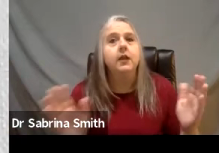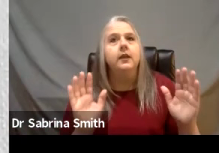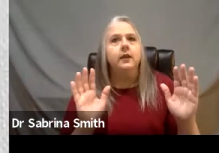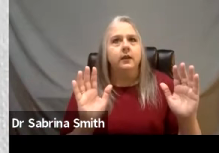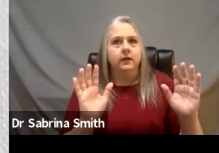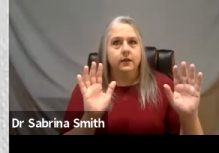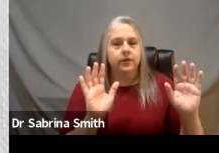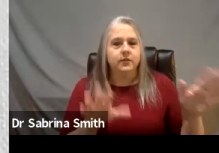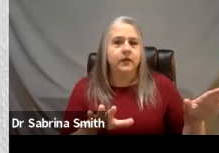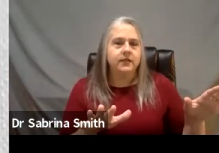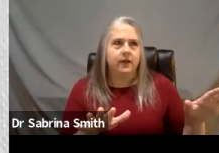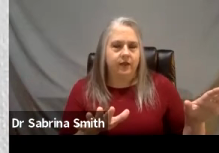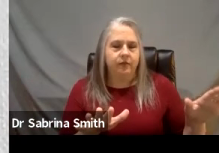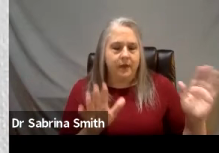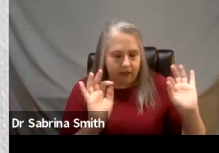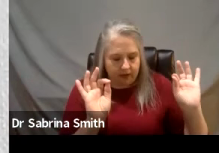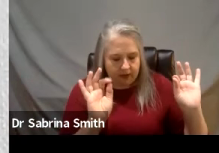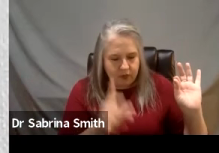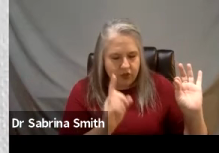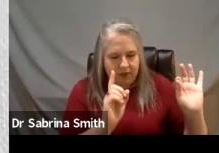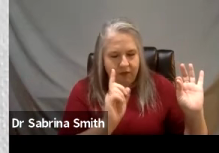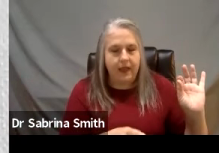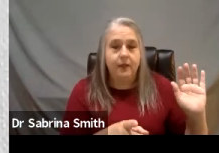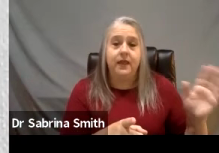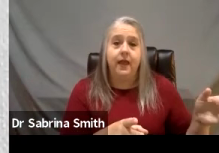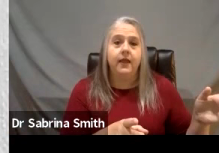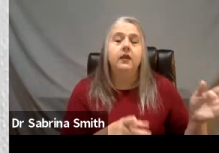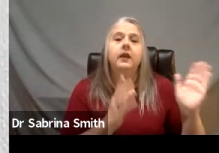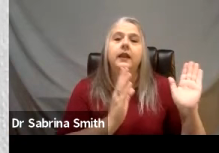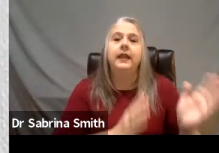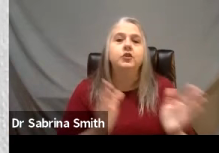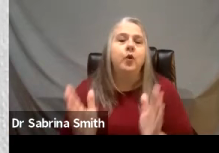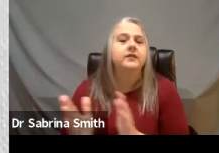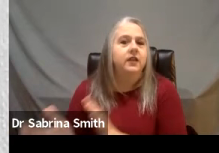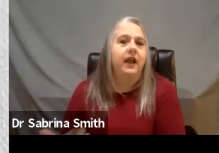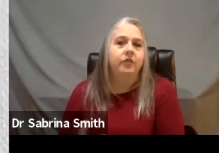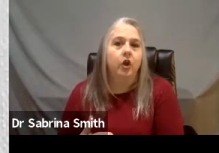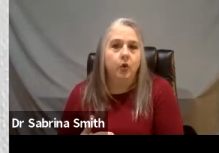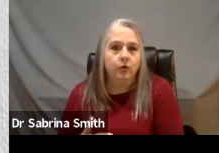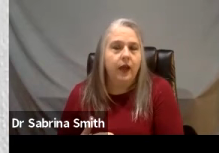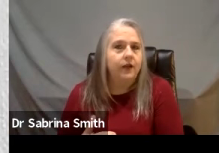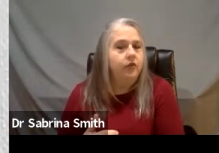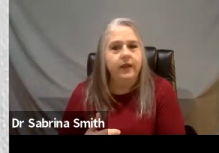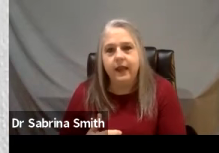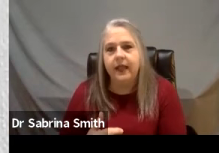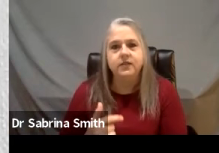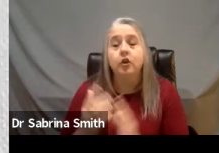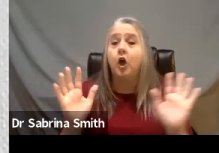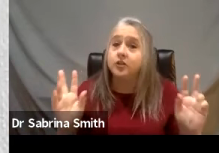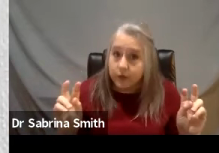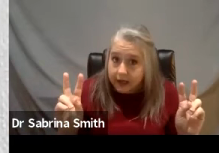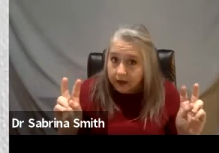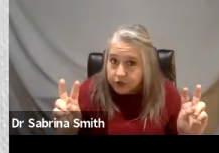said, this one is, I think, this one should be from EIPA, and each one is going to have their own. I know that Nick has